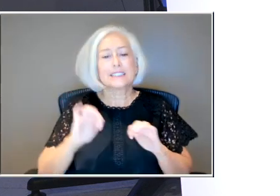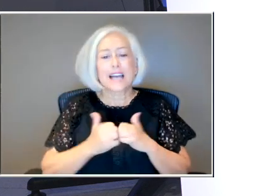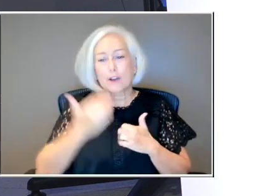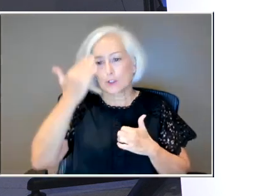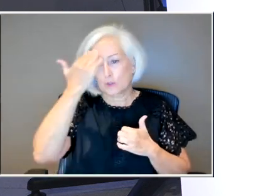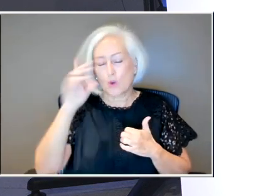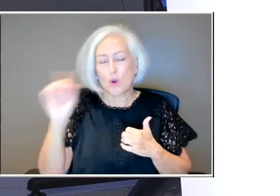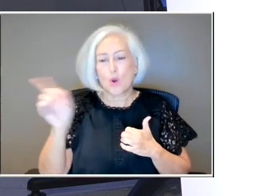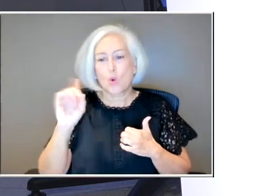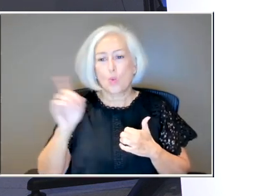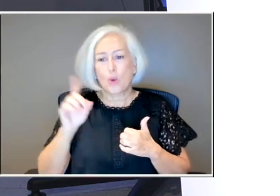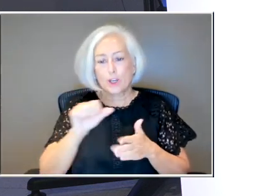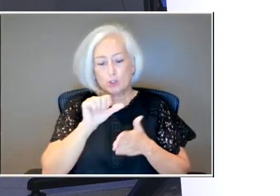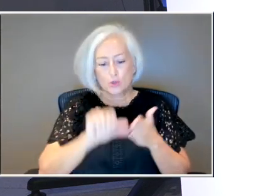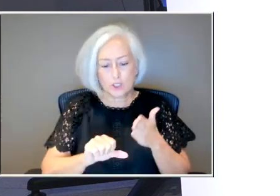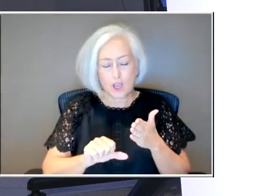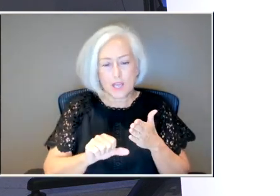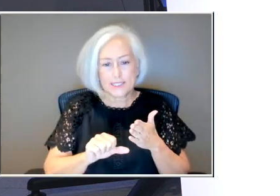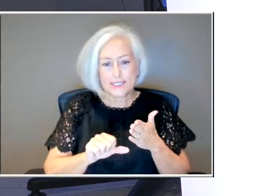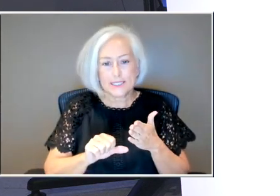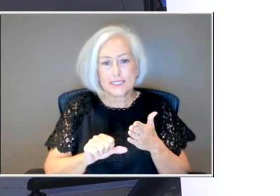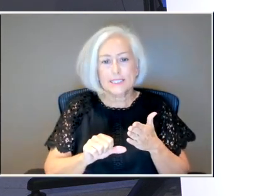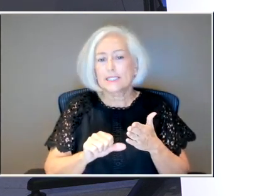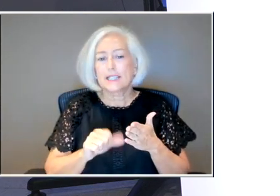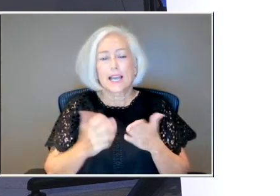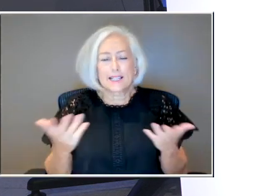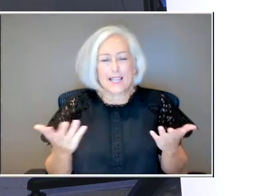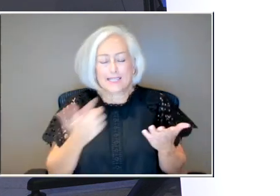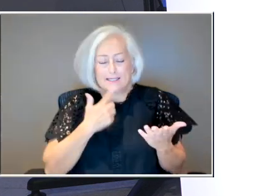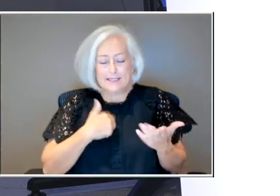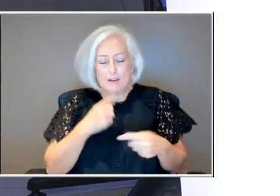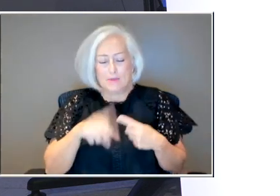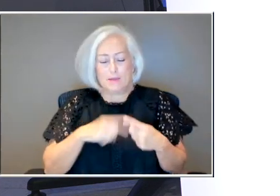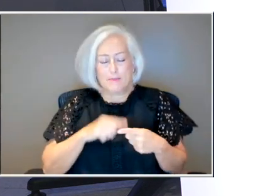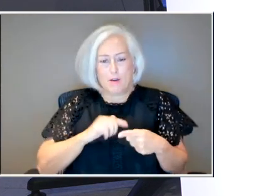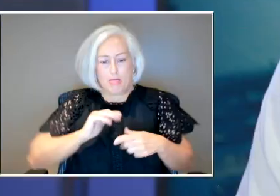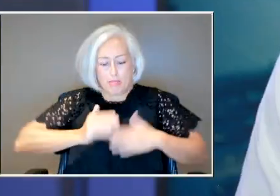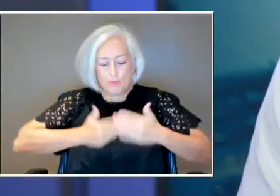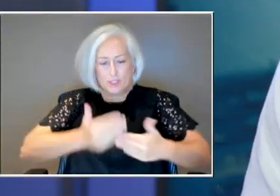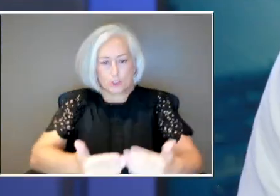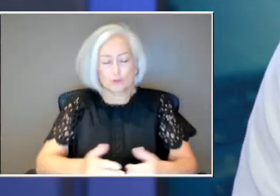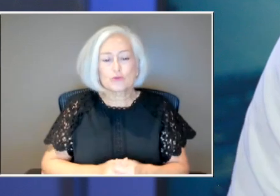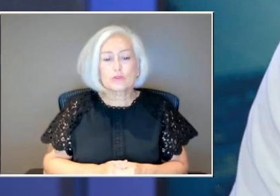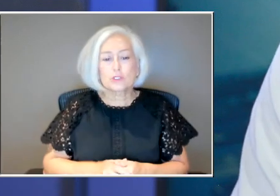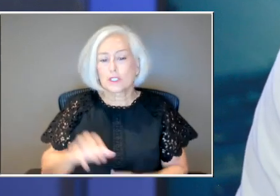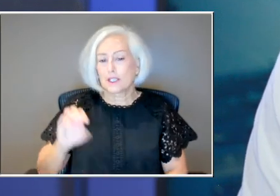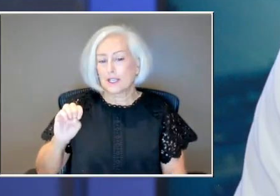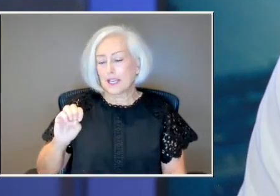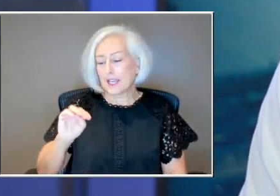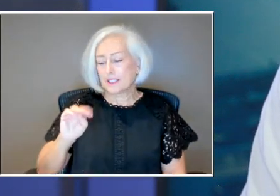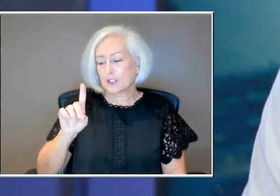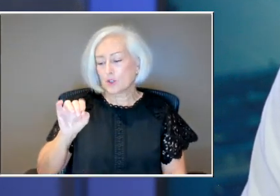remove? What is the procedure? Kind of take us inside what that procedure looks like. For most surgery for endometriosis, what I explain to patients is that my goals are